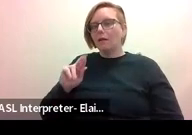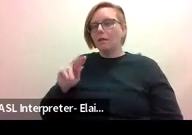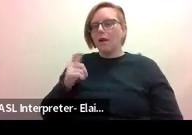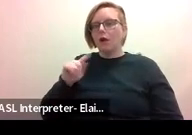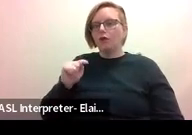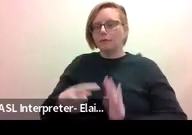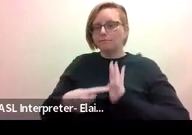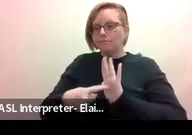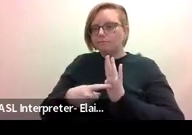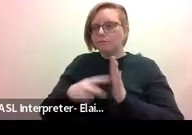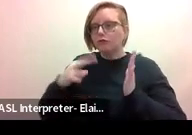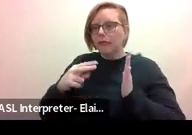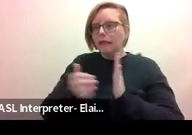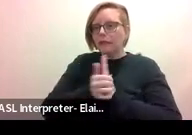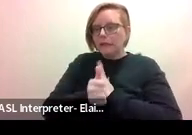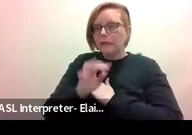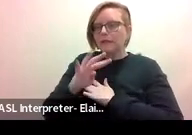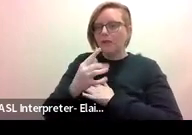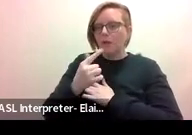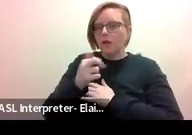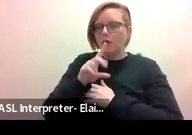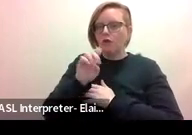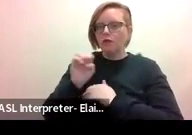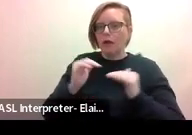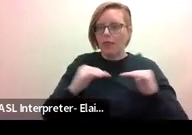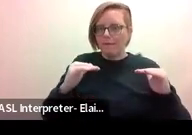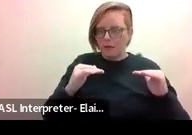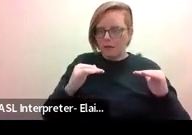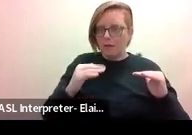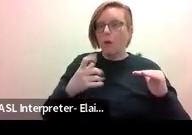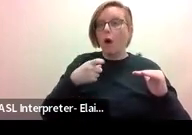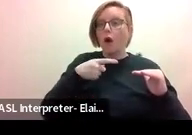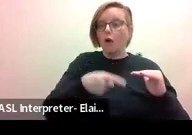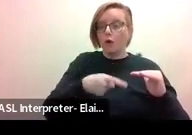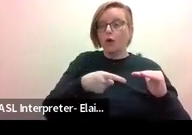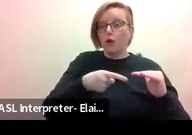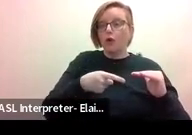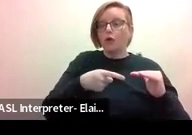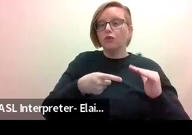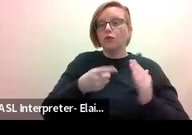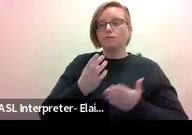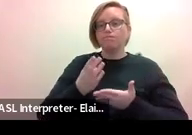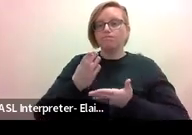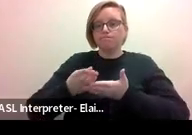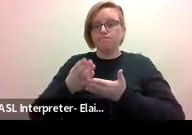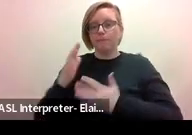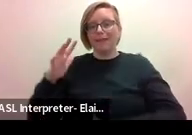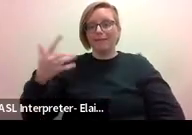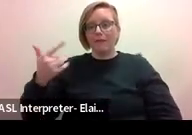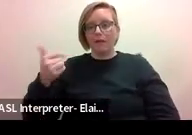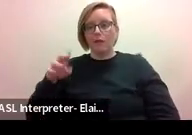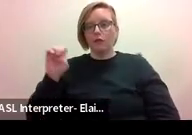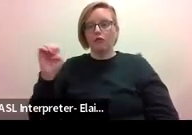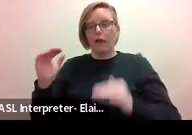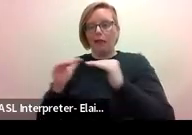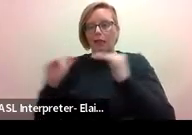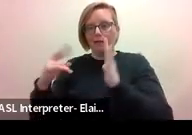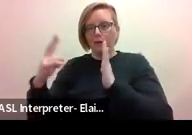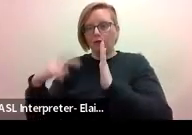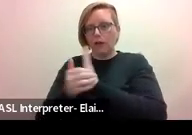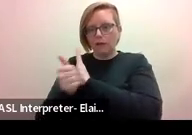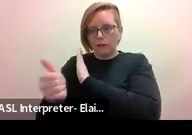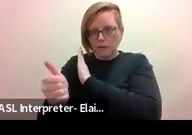at the fourth grade level, and we want her to demonstrate reading skills at the fifth grade level.